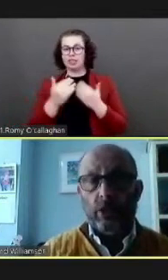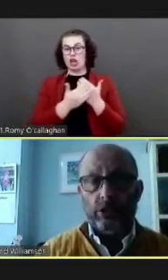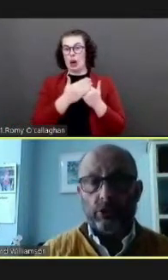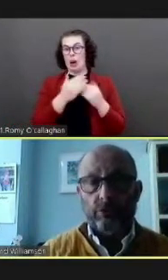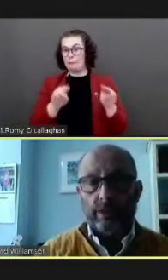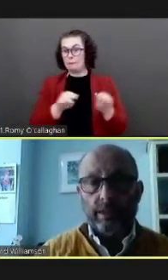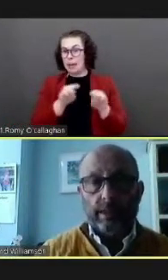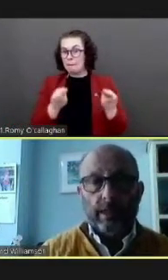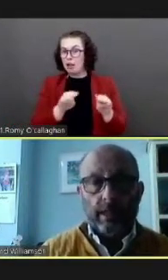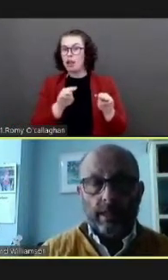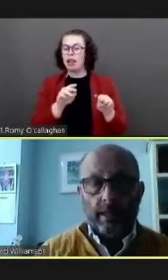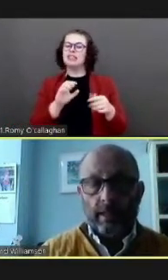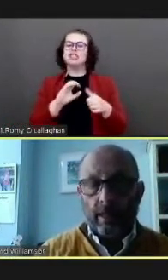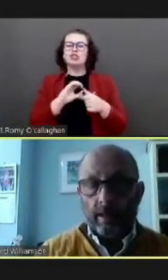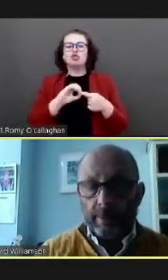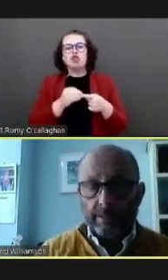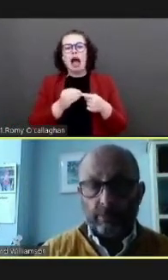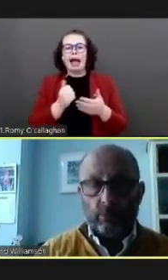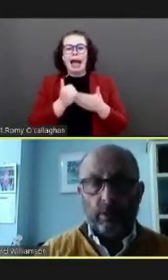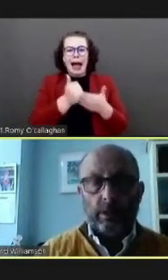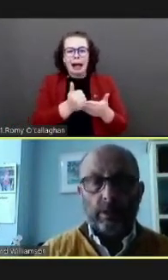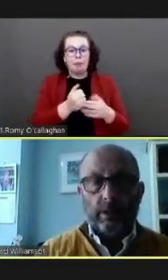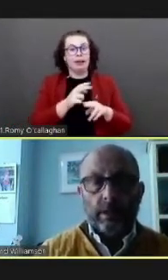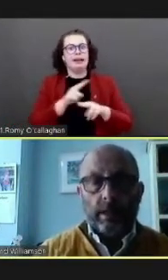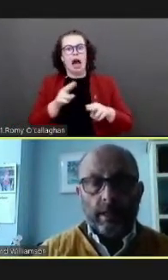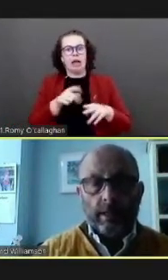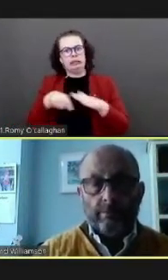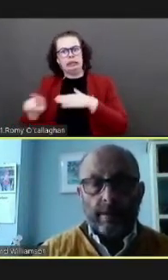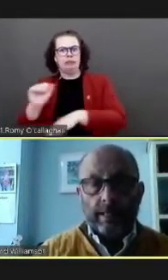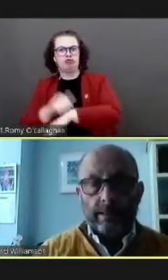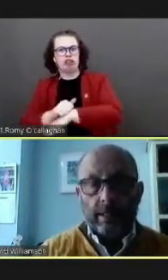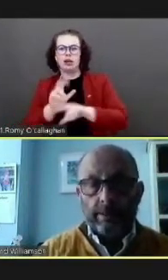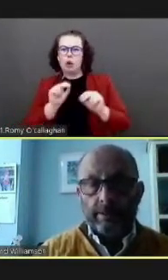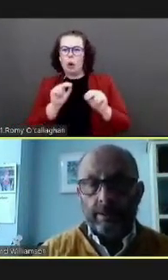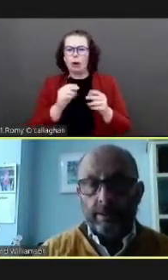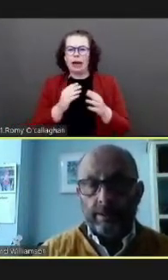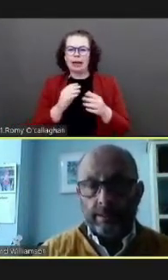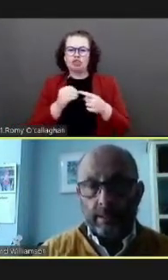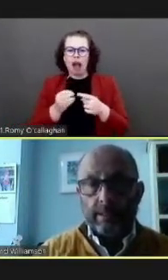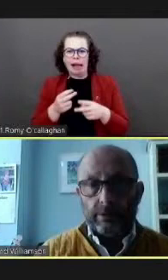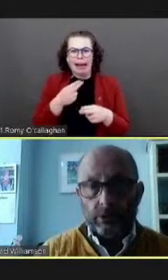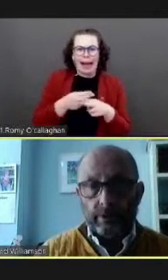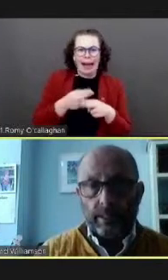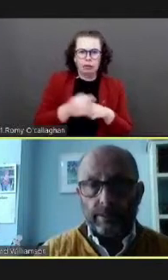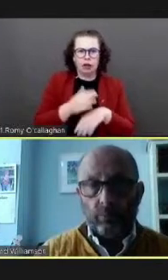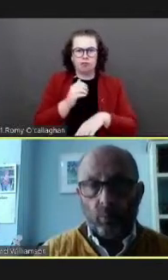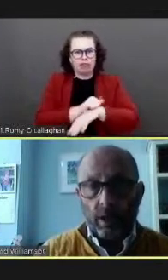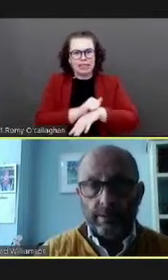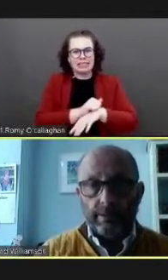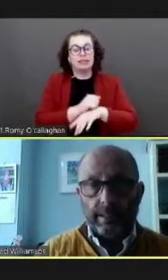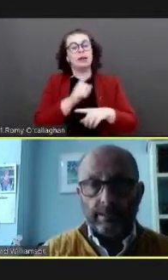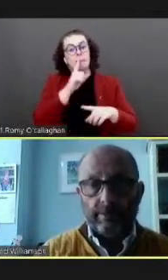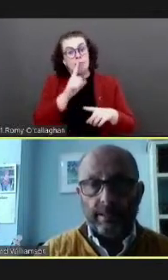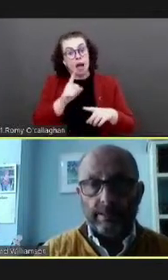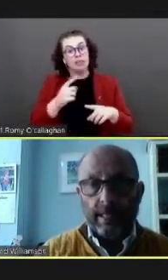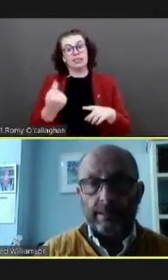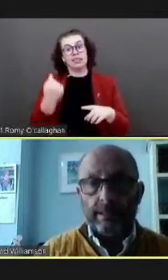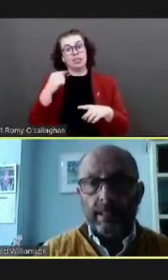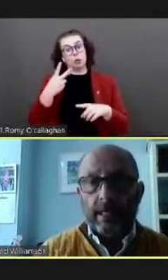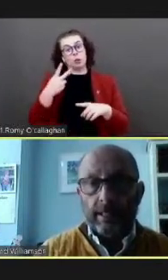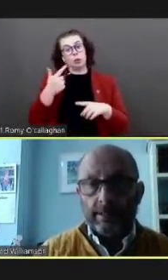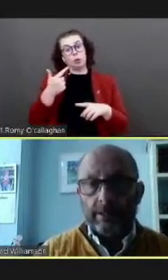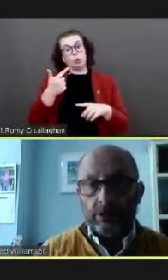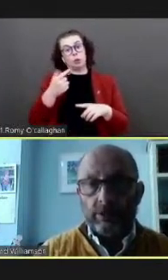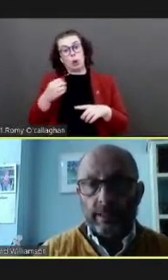a diversionary piece of work, in fact, under things like the 2001 Sex Offenders